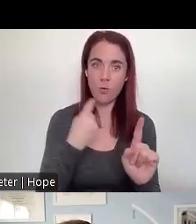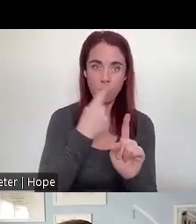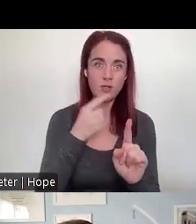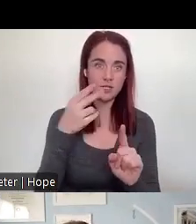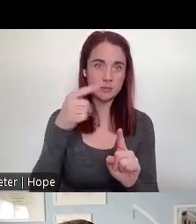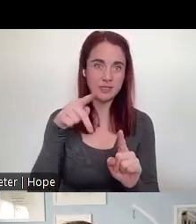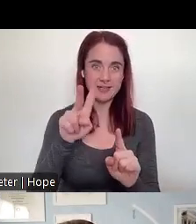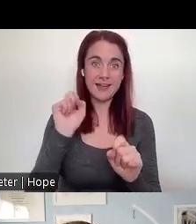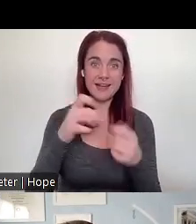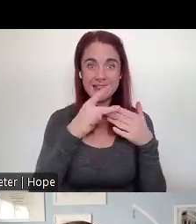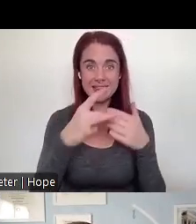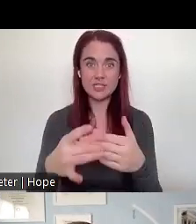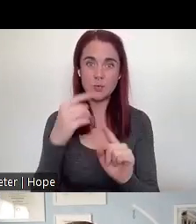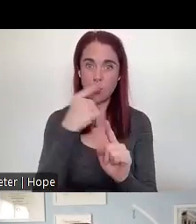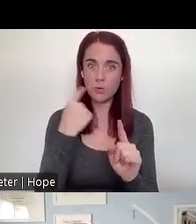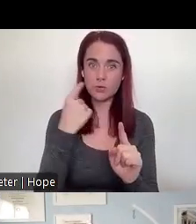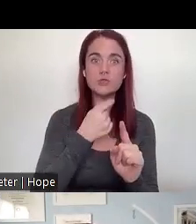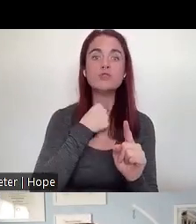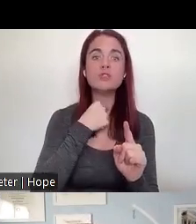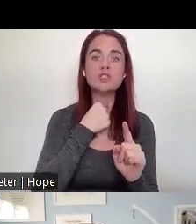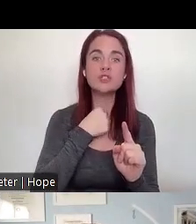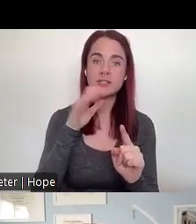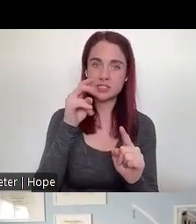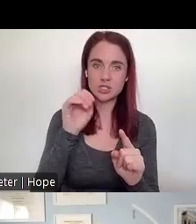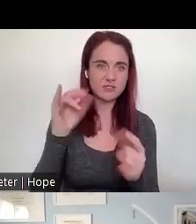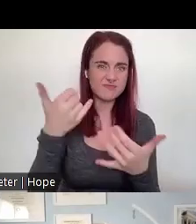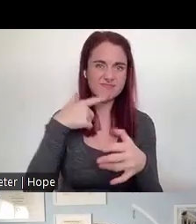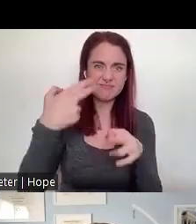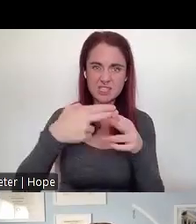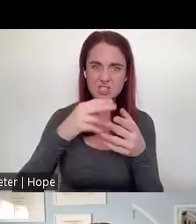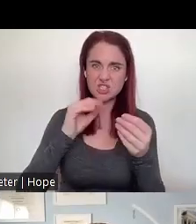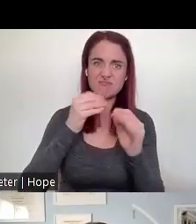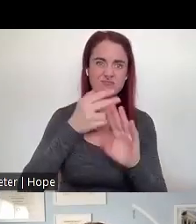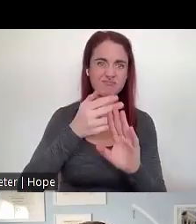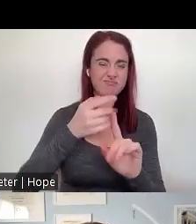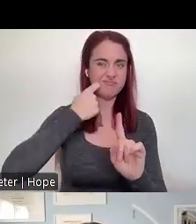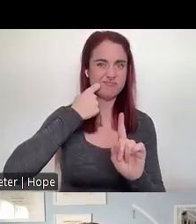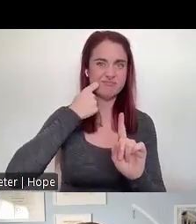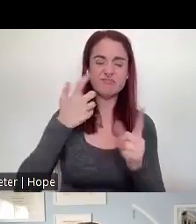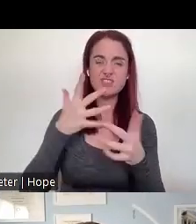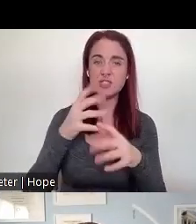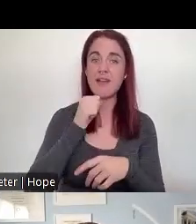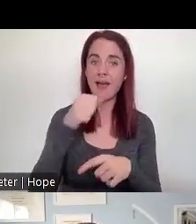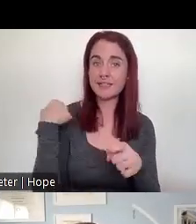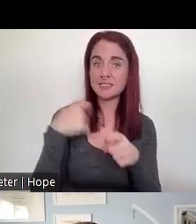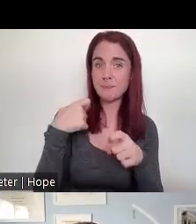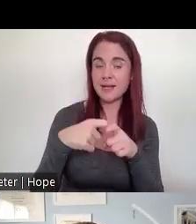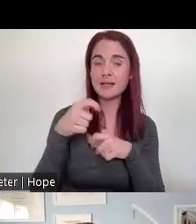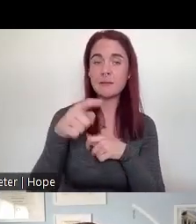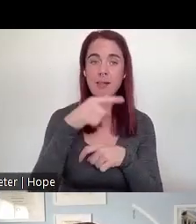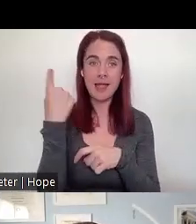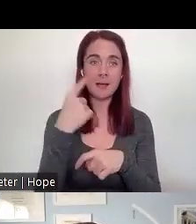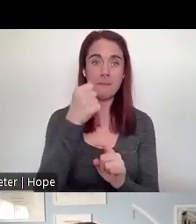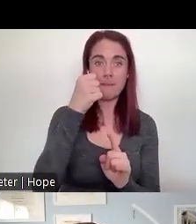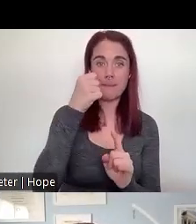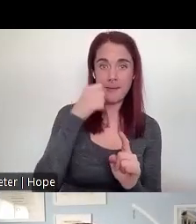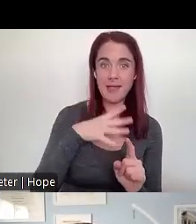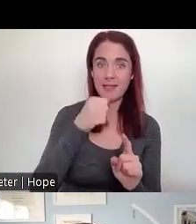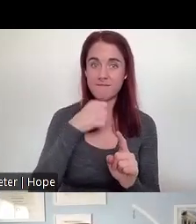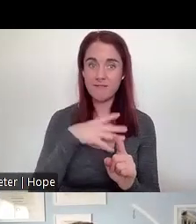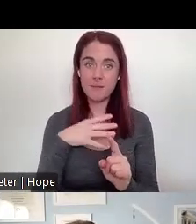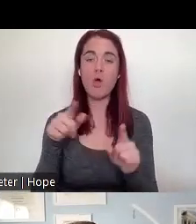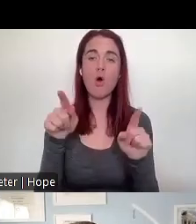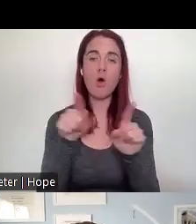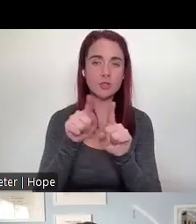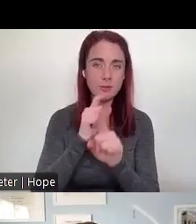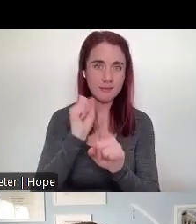can lead to oropharyngeal cancers like we talked about. Non-Hispanic Black males and females are disproportionately impacted by